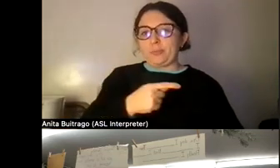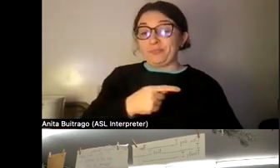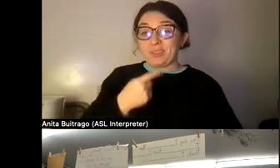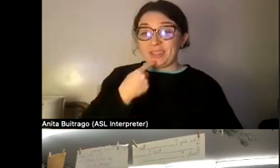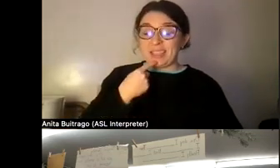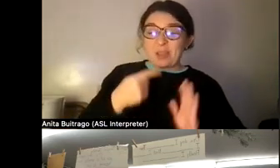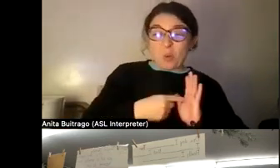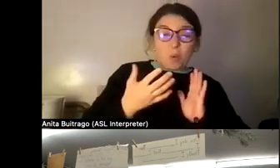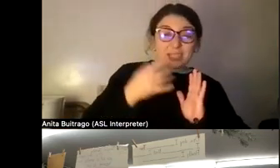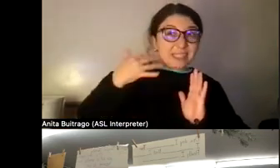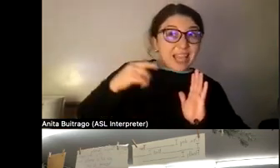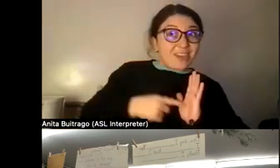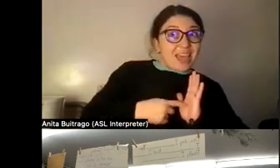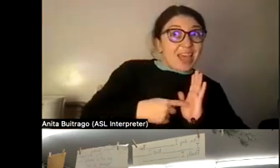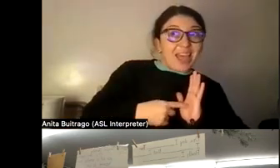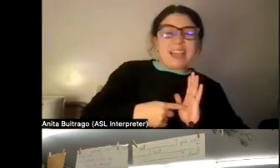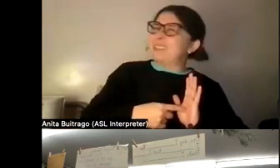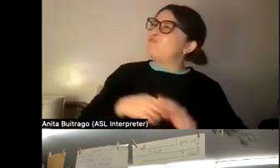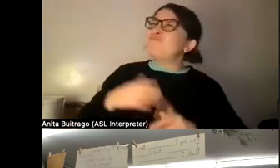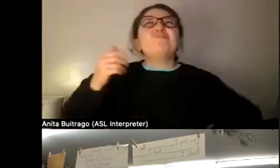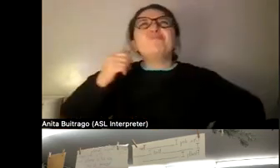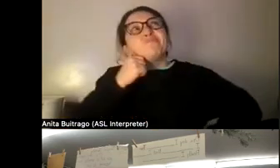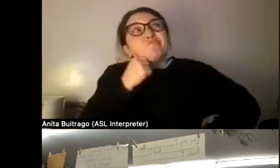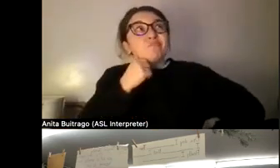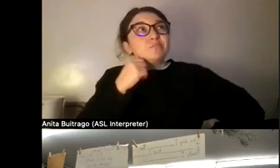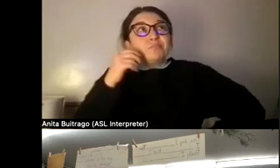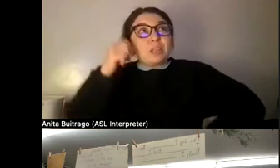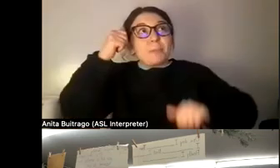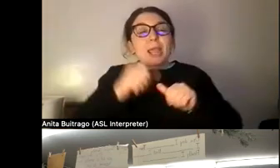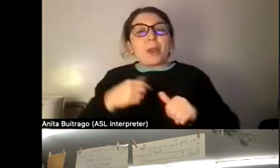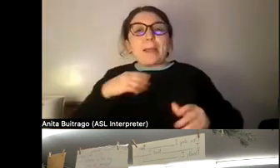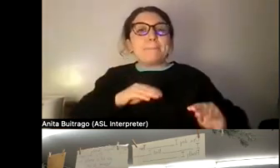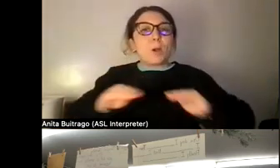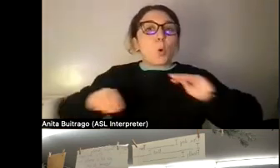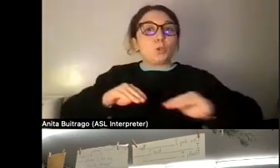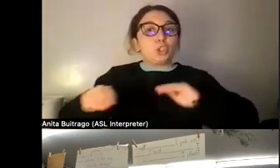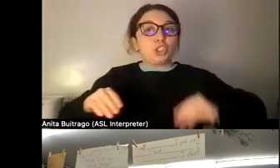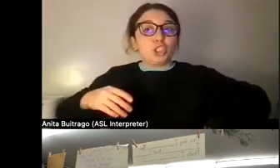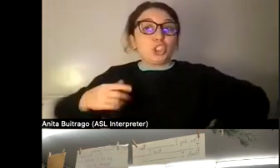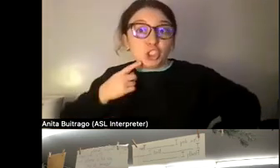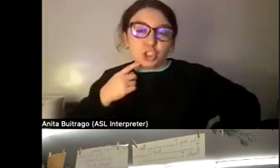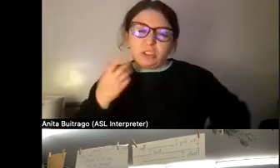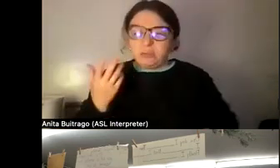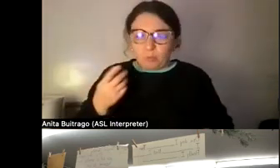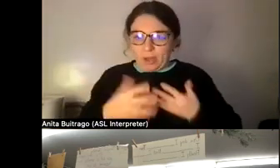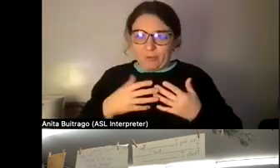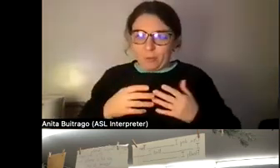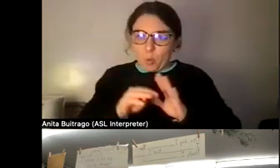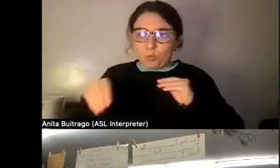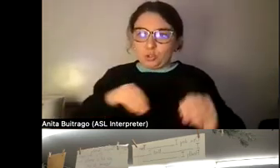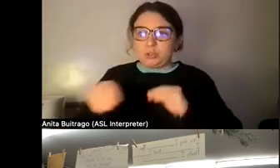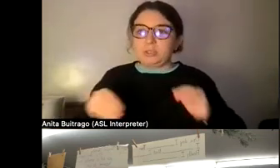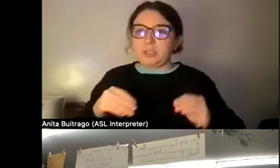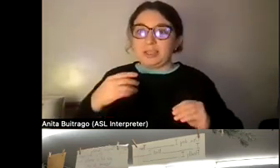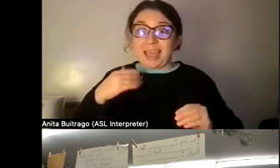for this? And they can't remember it. I just need to give them the motion, oh, and they know right away. So it's pretty, yeah,